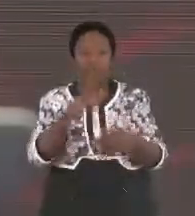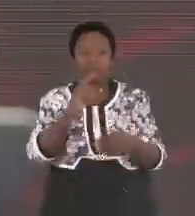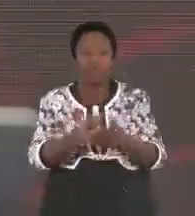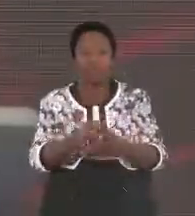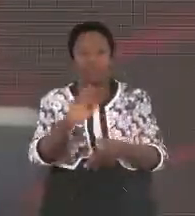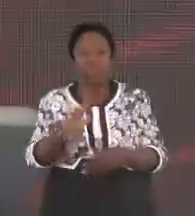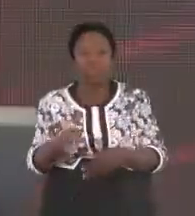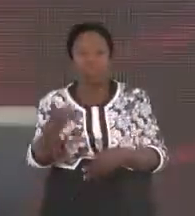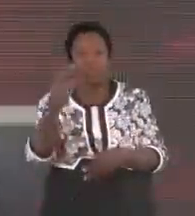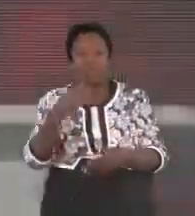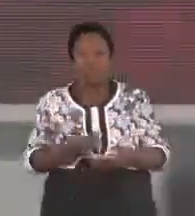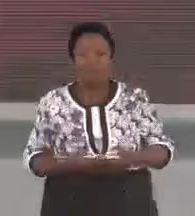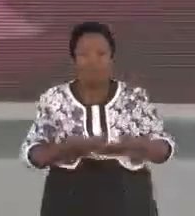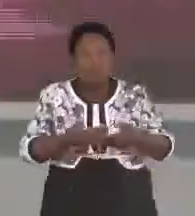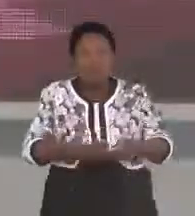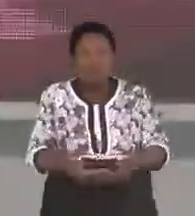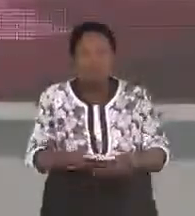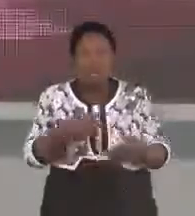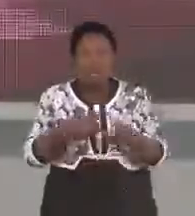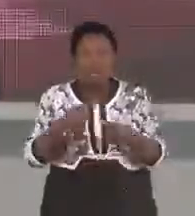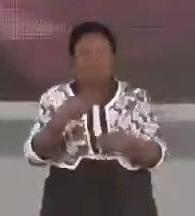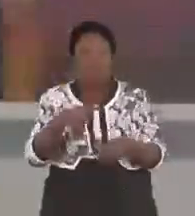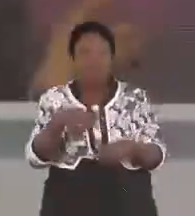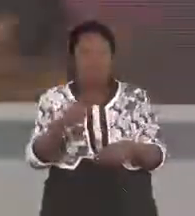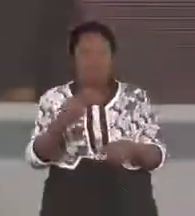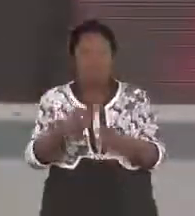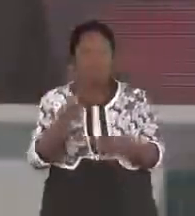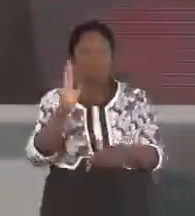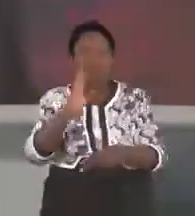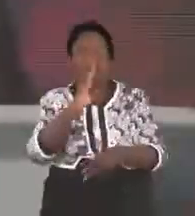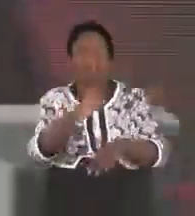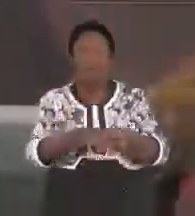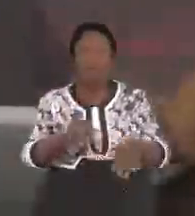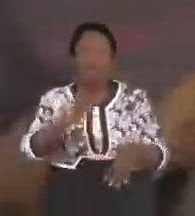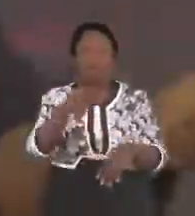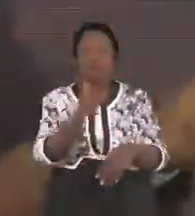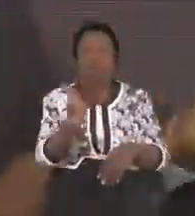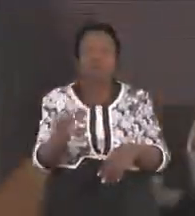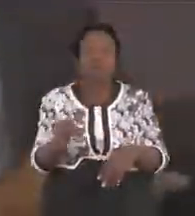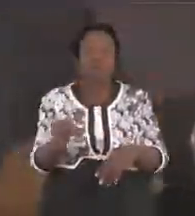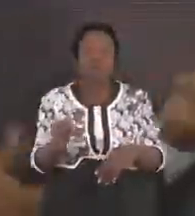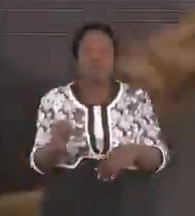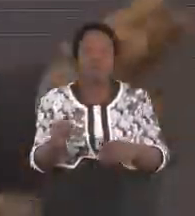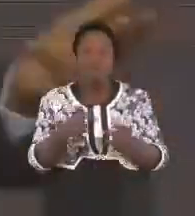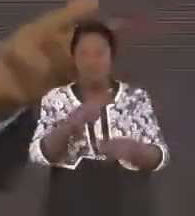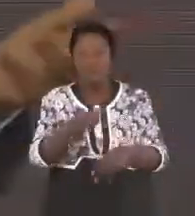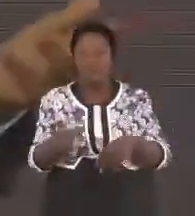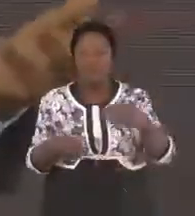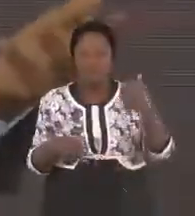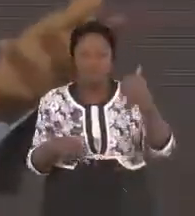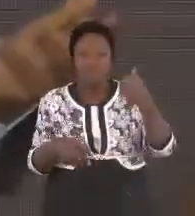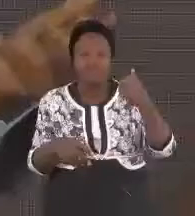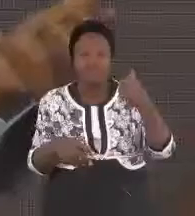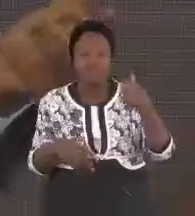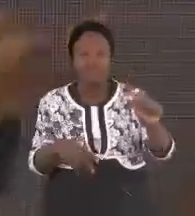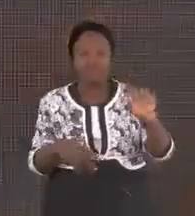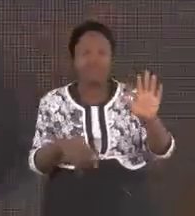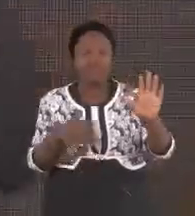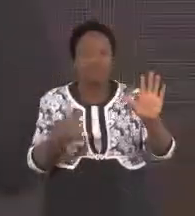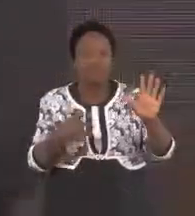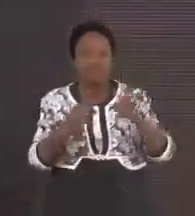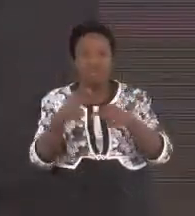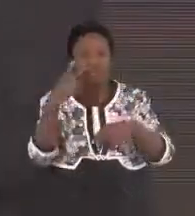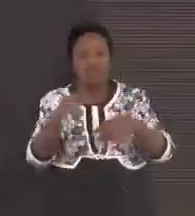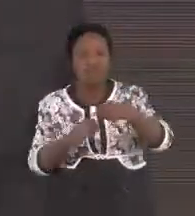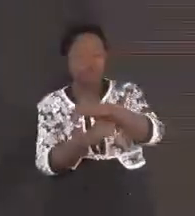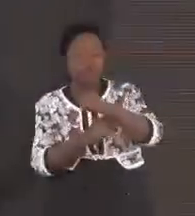name shall be called John. Look at that in verse 16 now. And look at the foundation of his ministry.